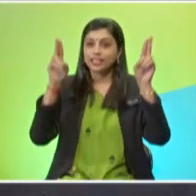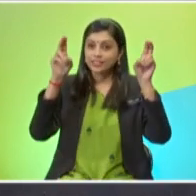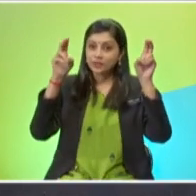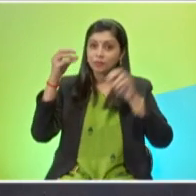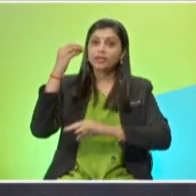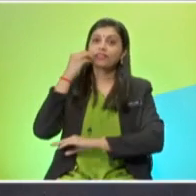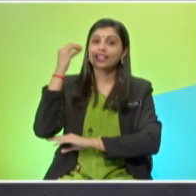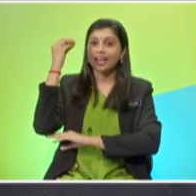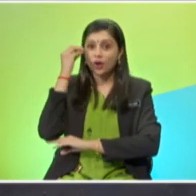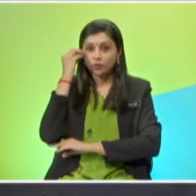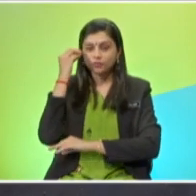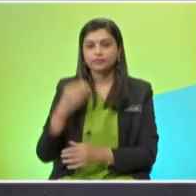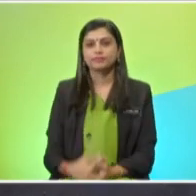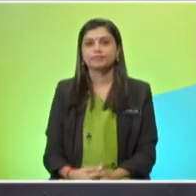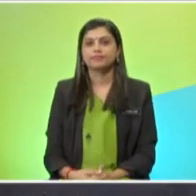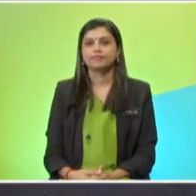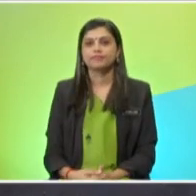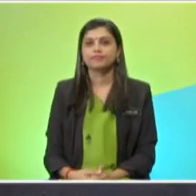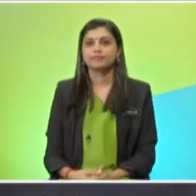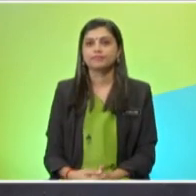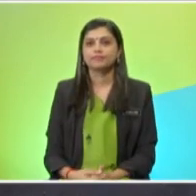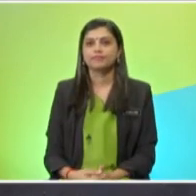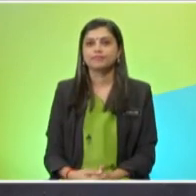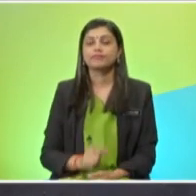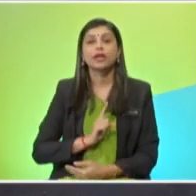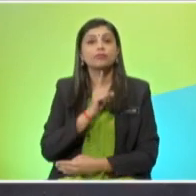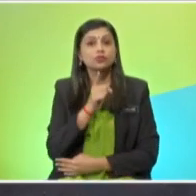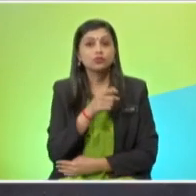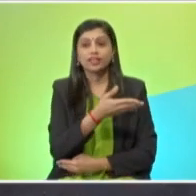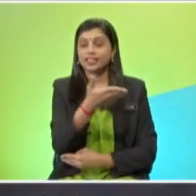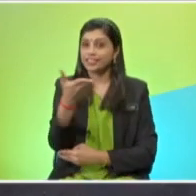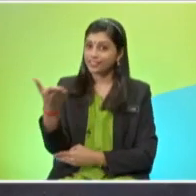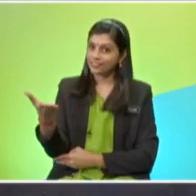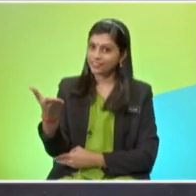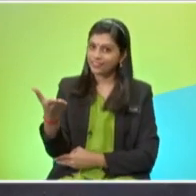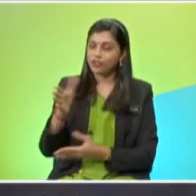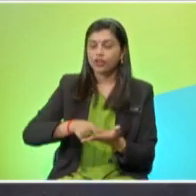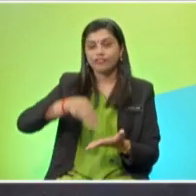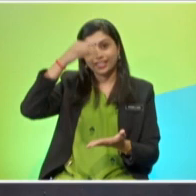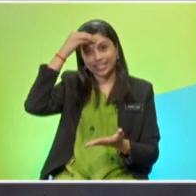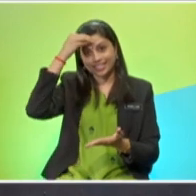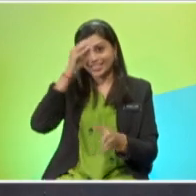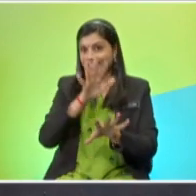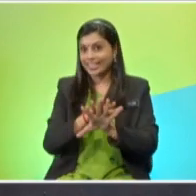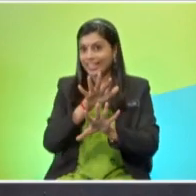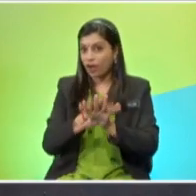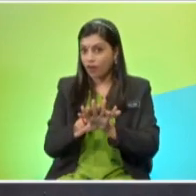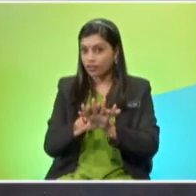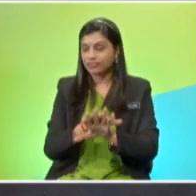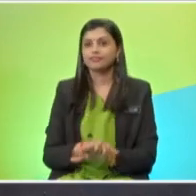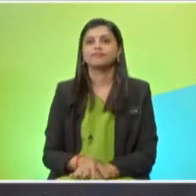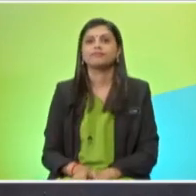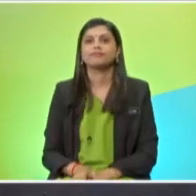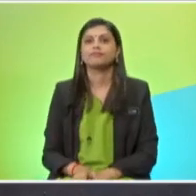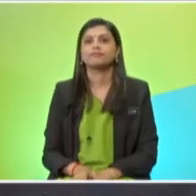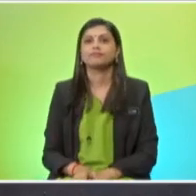Kenanga for teaching us today. I'm sure all our pupils at home and even myself, we learned a lot, isn't it, Teacher Kenanga? Yes, Thank you so much for today.